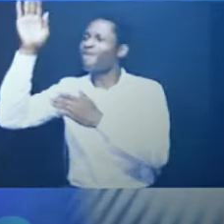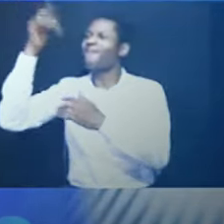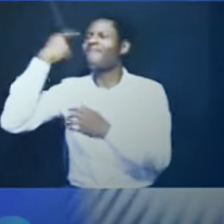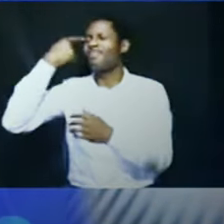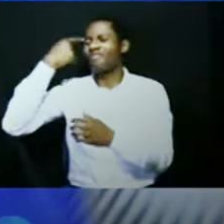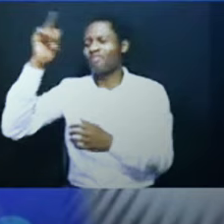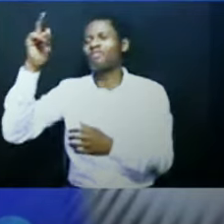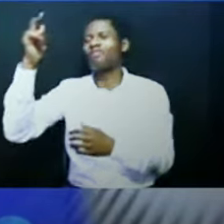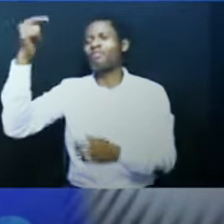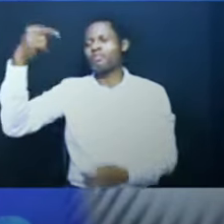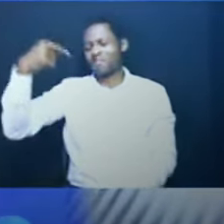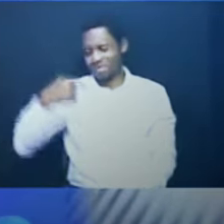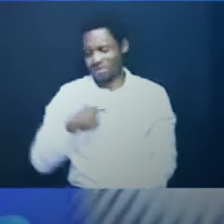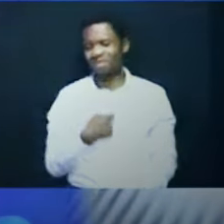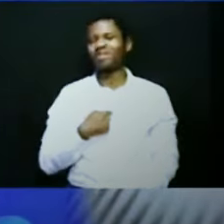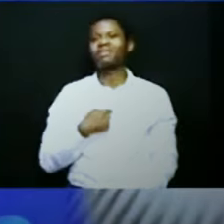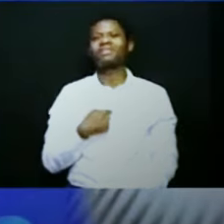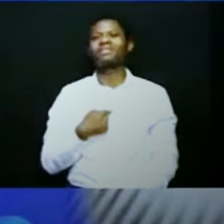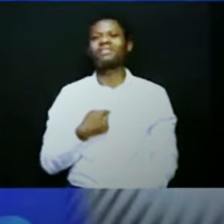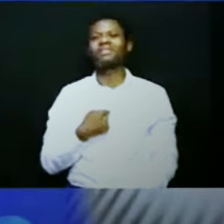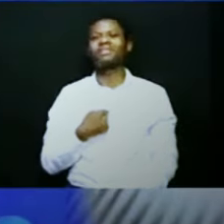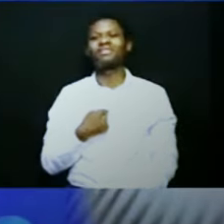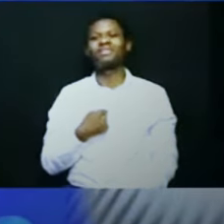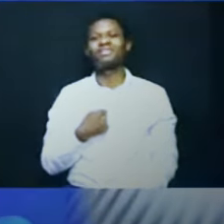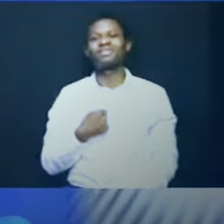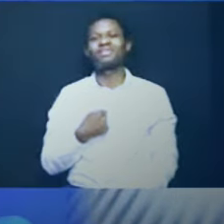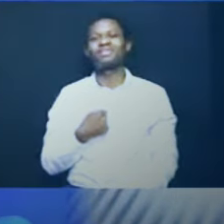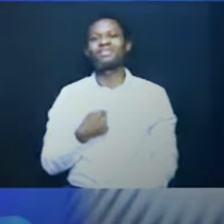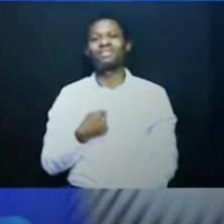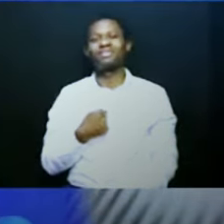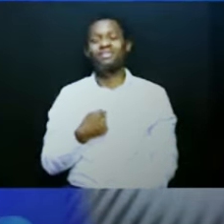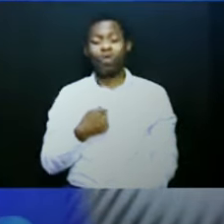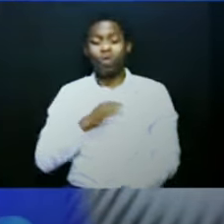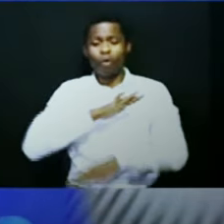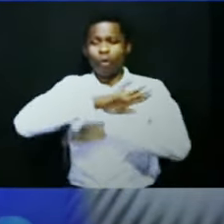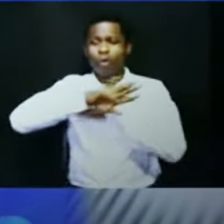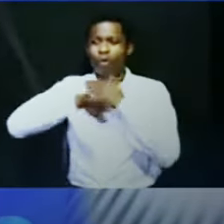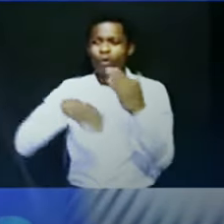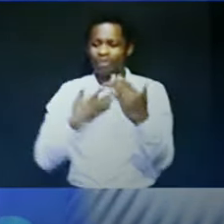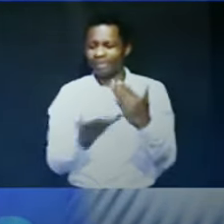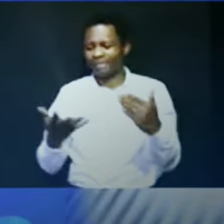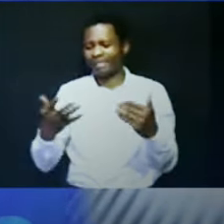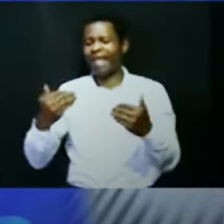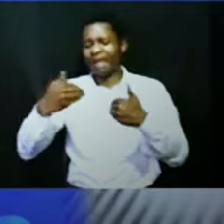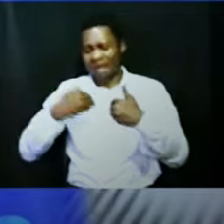nina, eye mi de, ni ami wo nina,